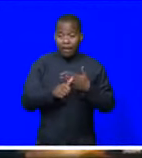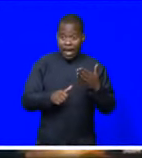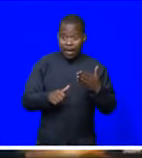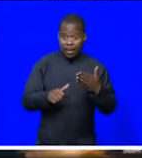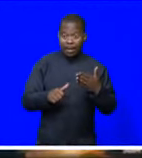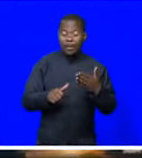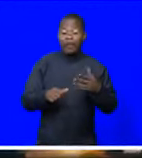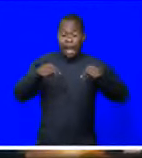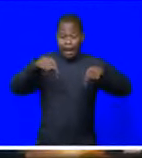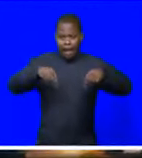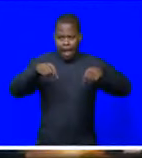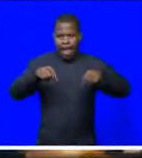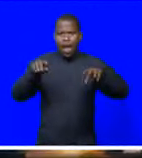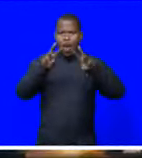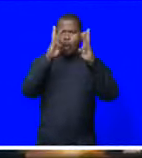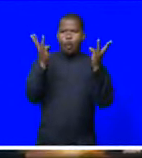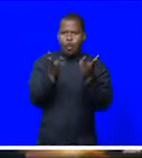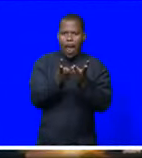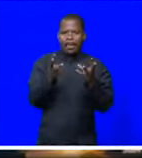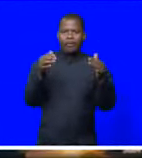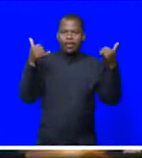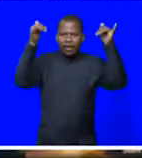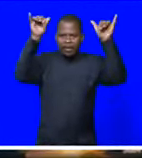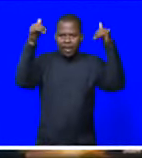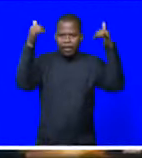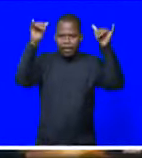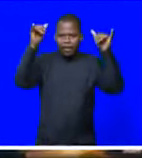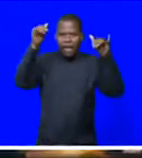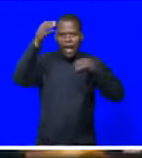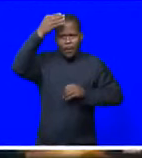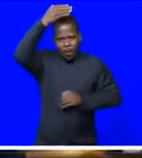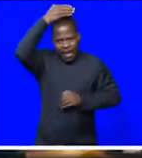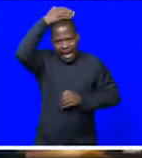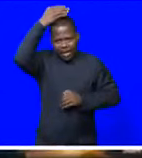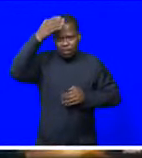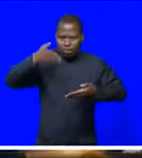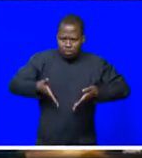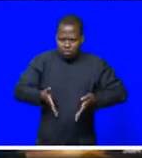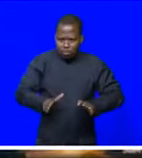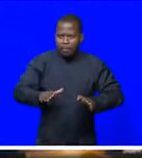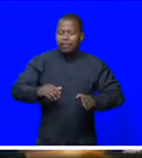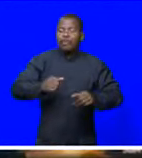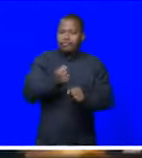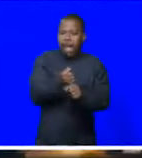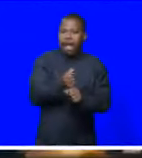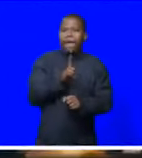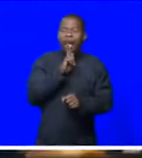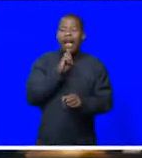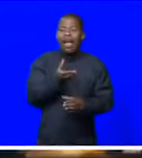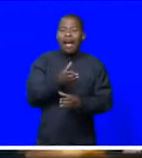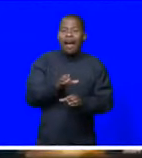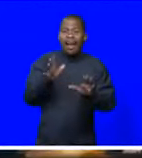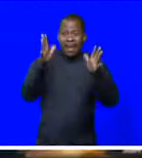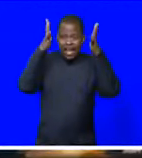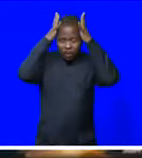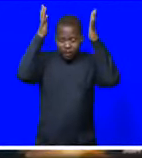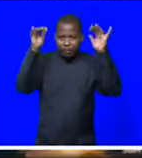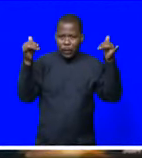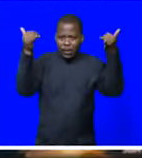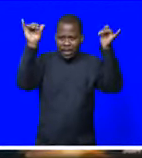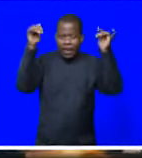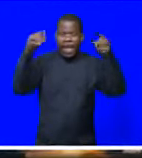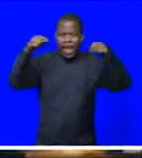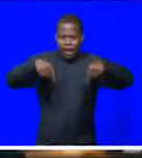International Day of the Midwife on the 5th of this month, Eswatini has celebrated it today with focus on achievements made by